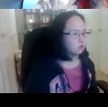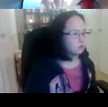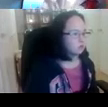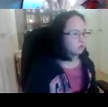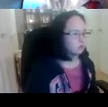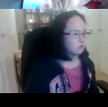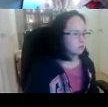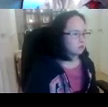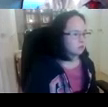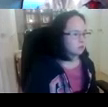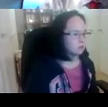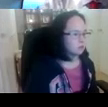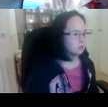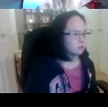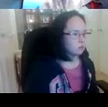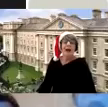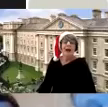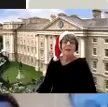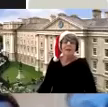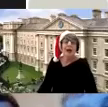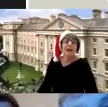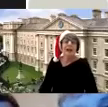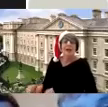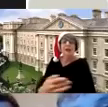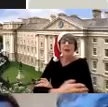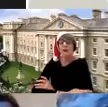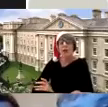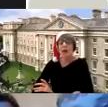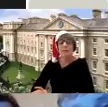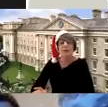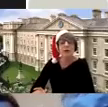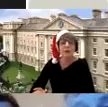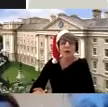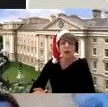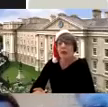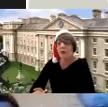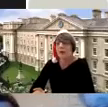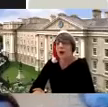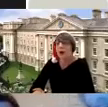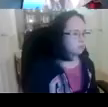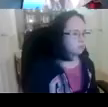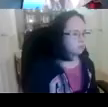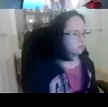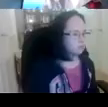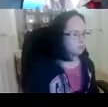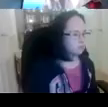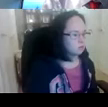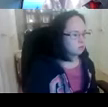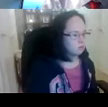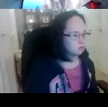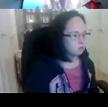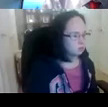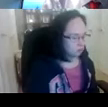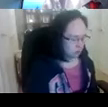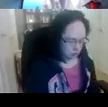what this afternoon is about and and you know most importantly we have all now started to connect